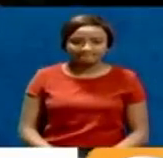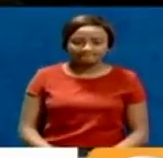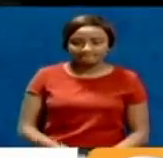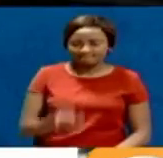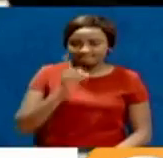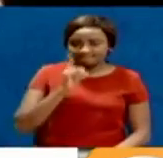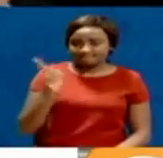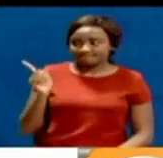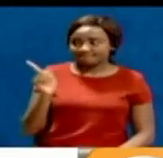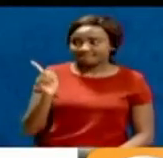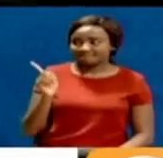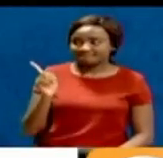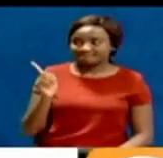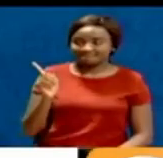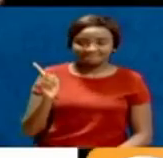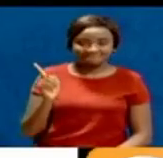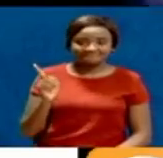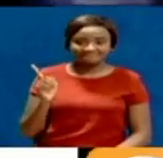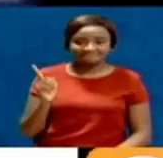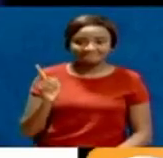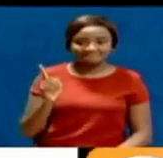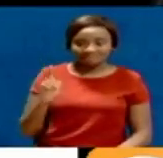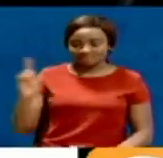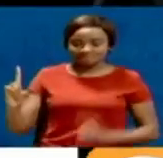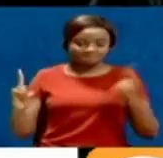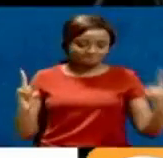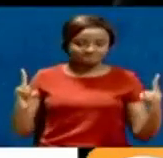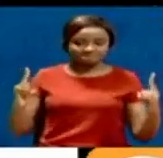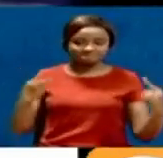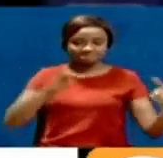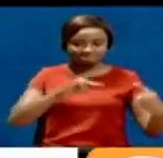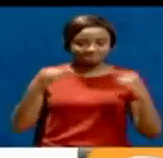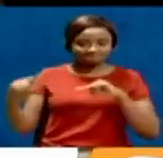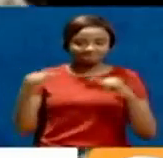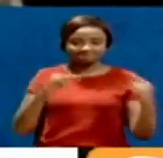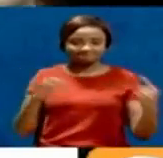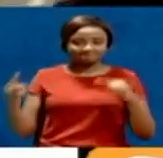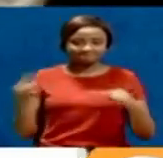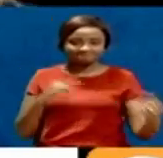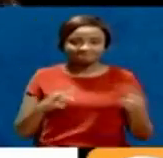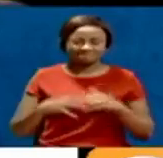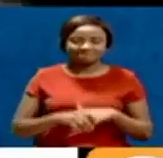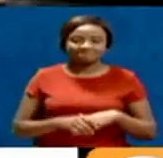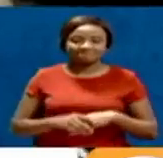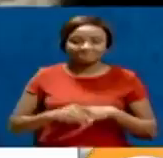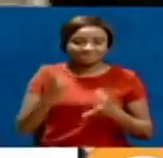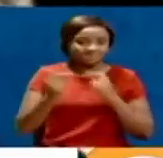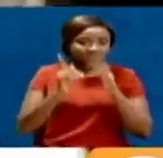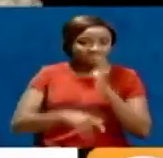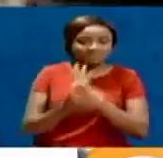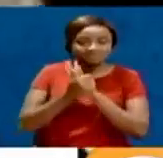Fencing is an Olympic sport that pits two sword-wielding competitors against one another in a contest of skill